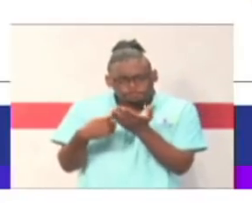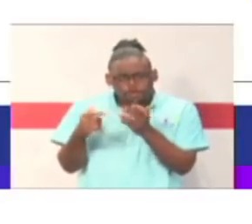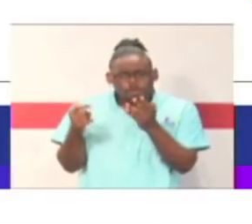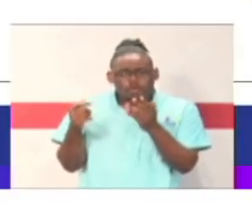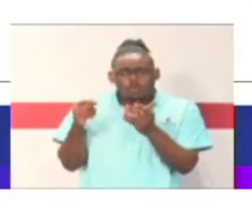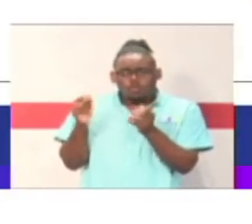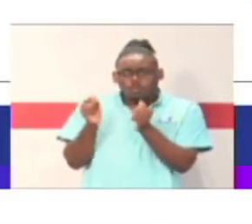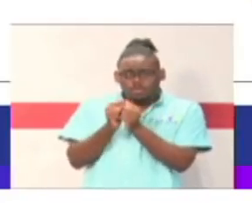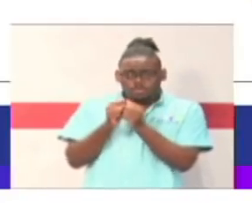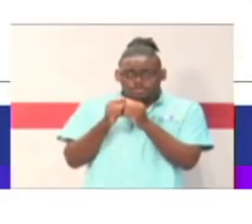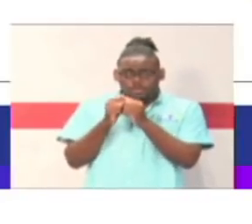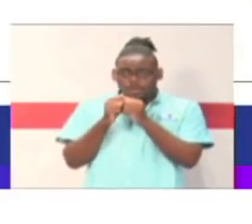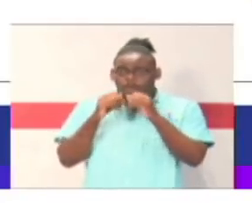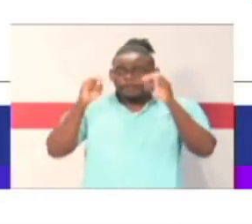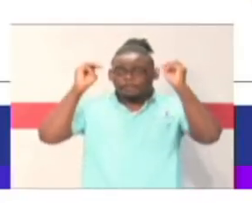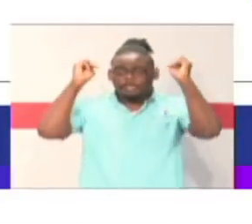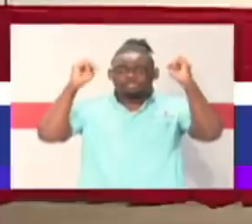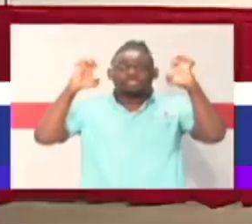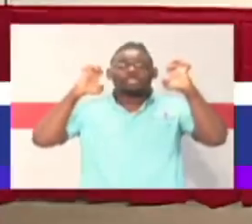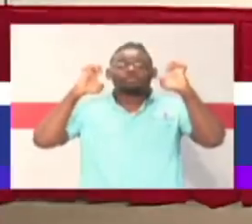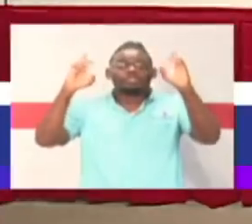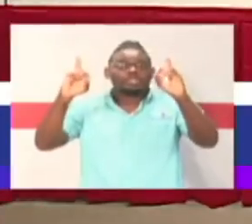for educators? Thank you.